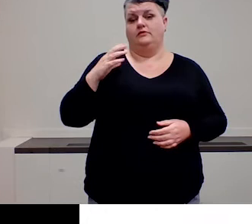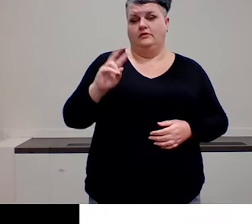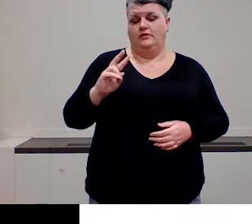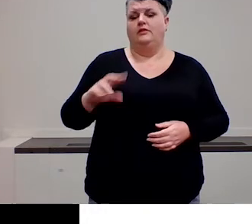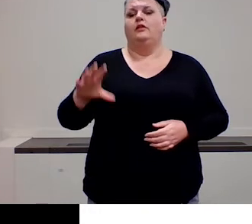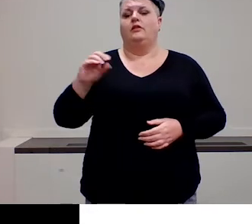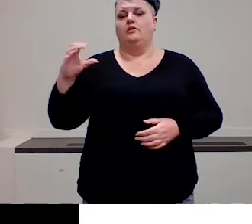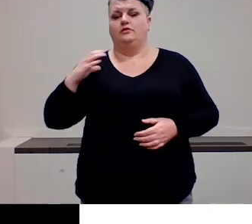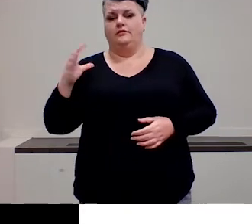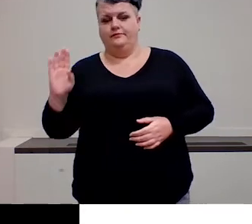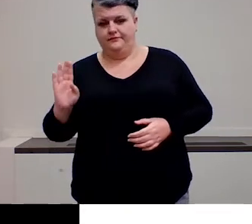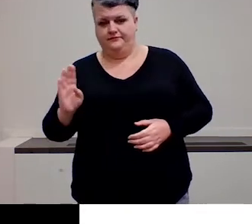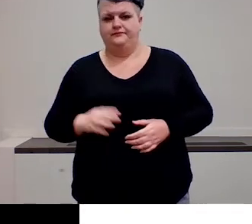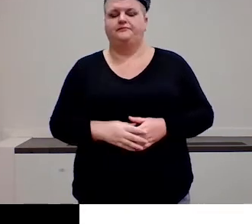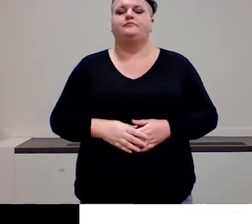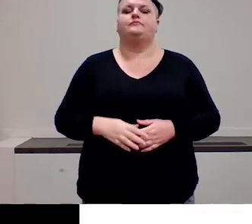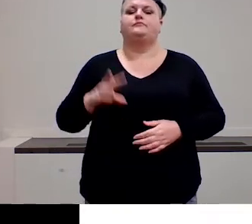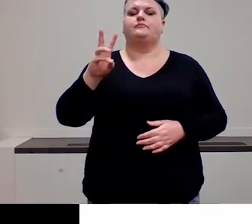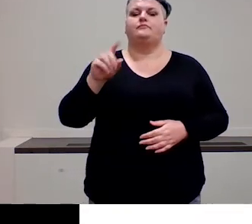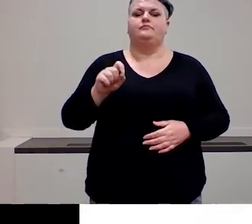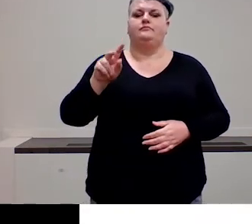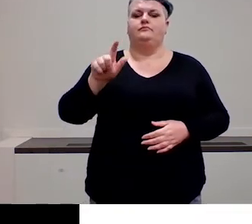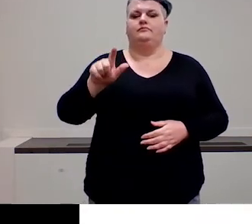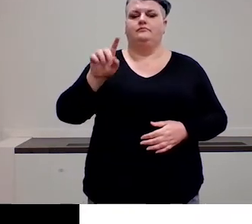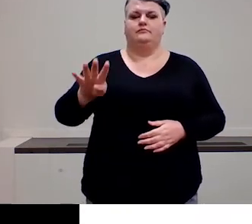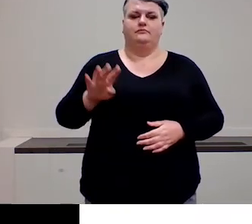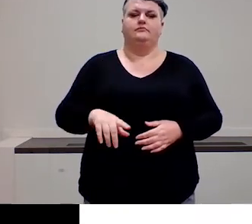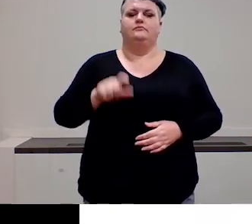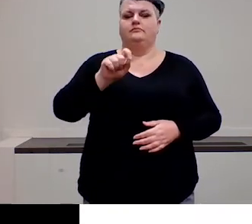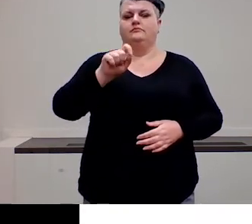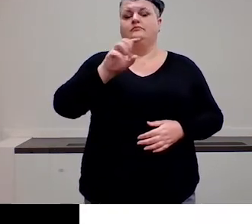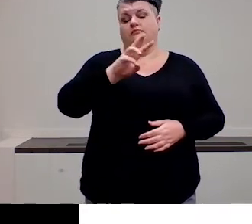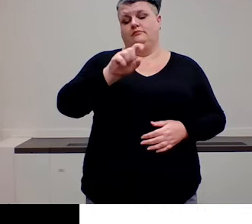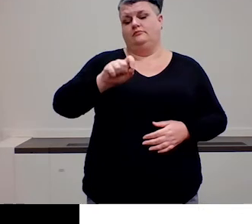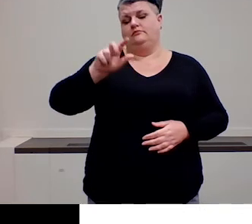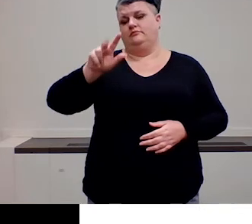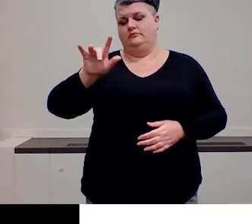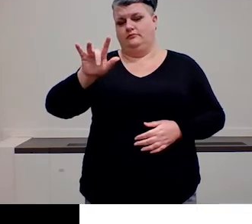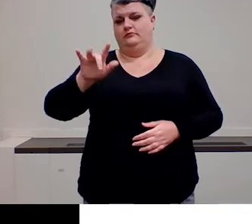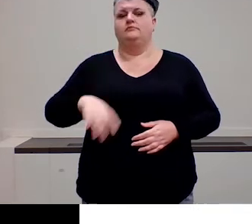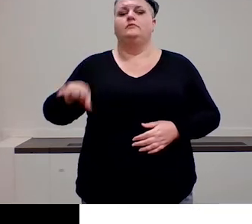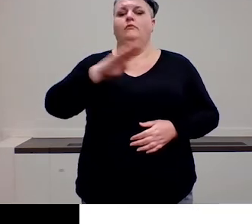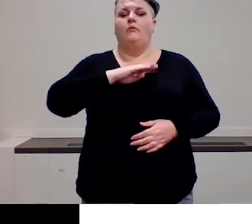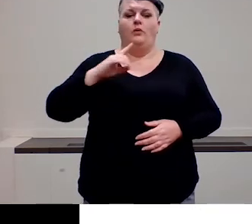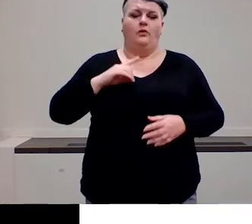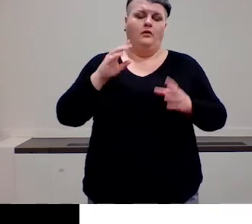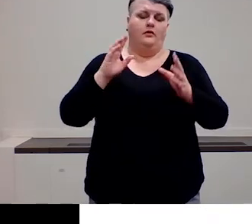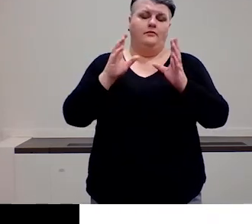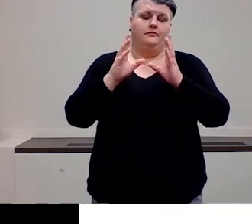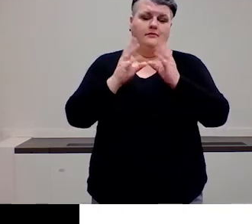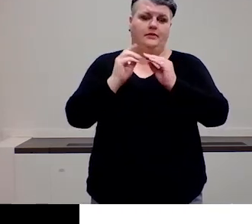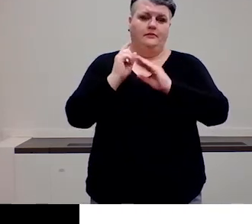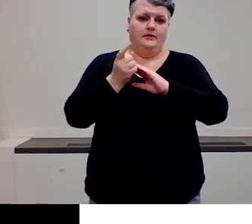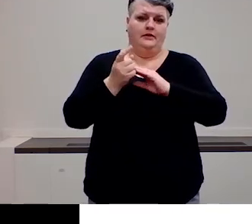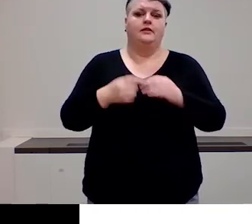co-chair Sheena Barnes. Item 6.24 and 6.25, approval of the board meeting minutes. At this time, I'd